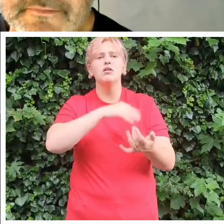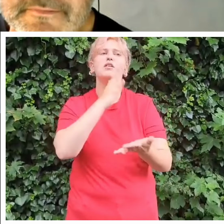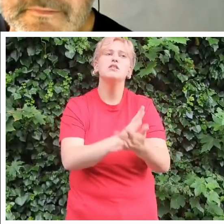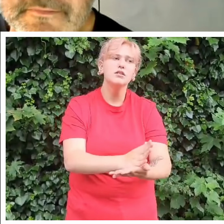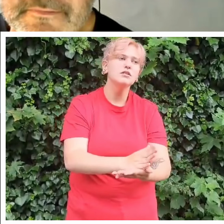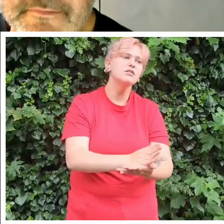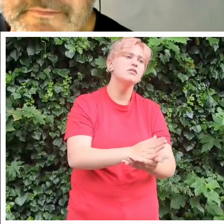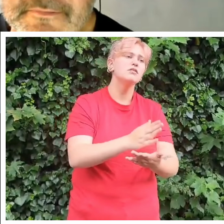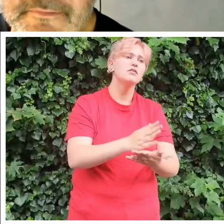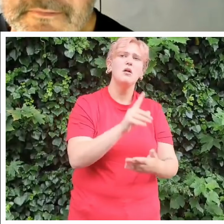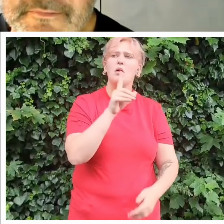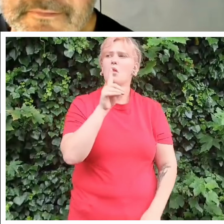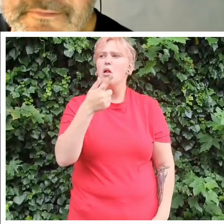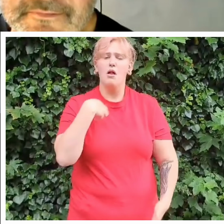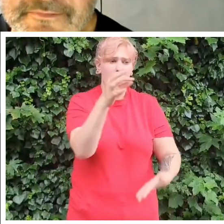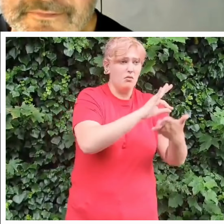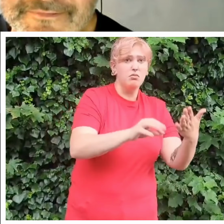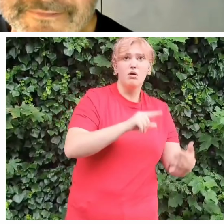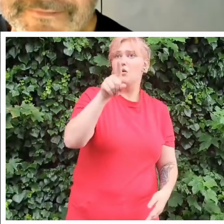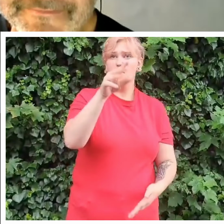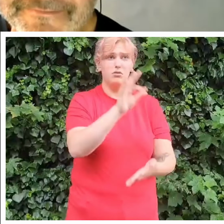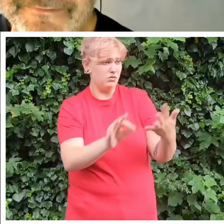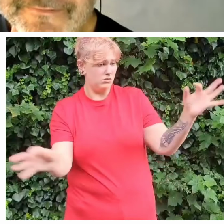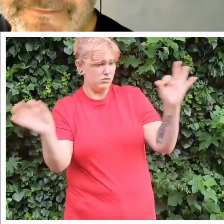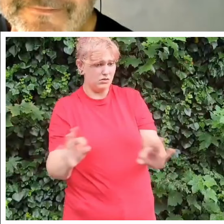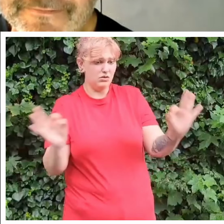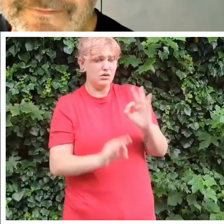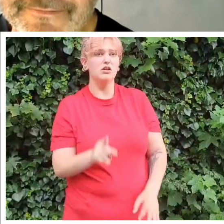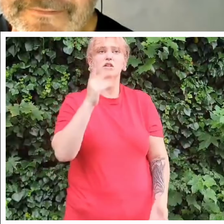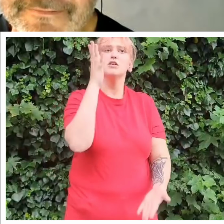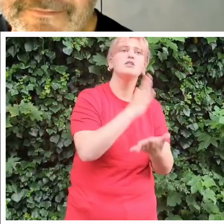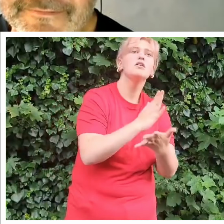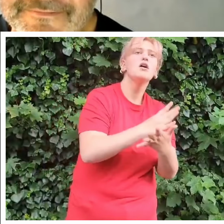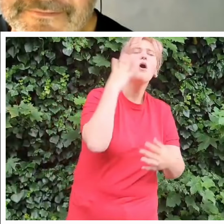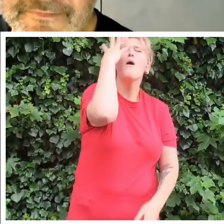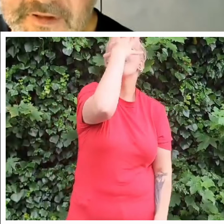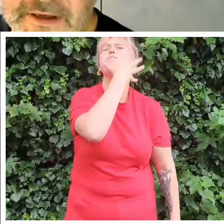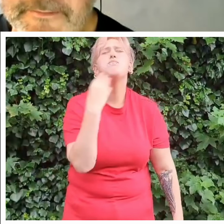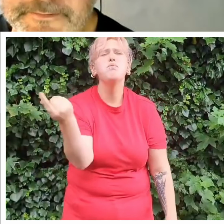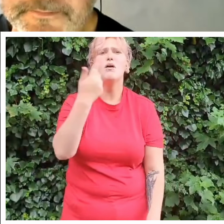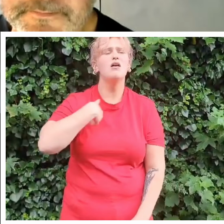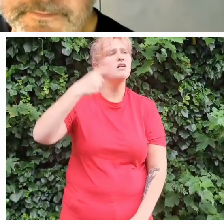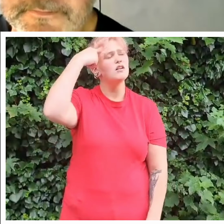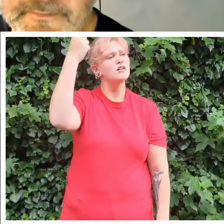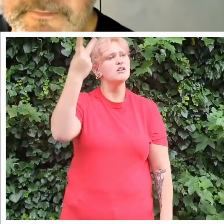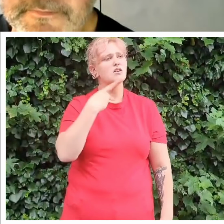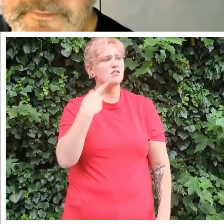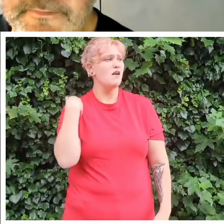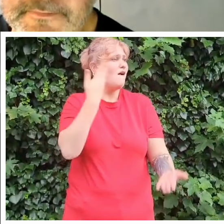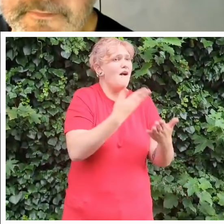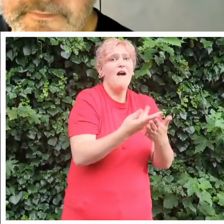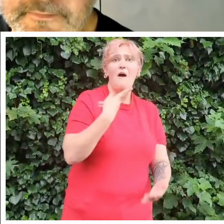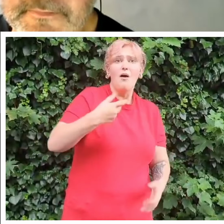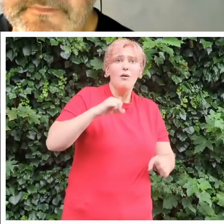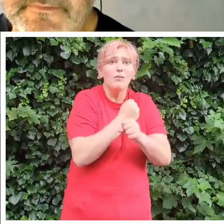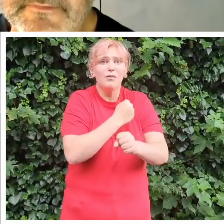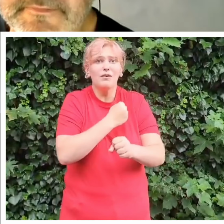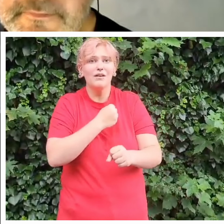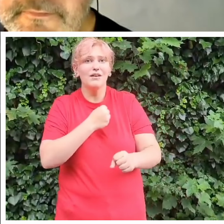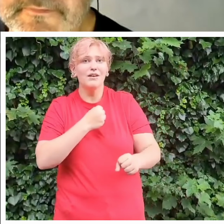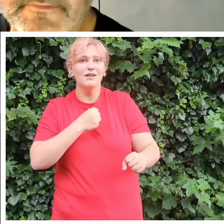is, although I've written it and you've written the music, it is beautiful. And I think that we think that anyway, because we've done